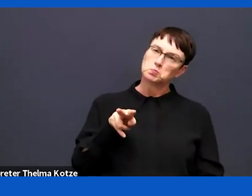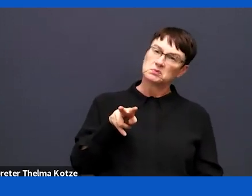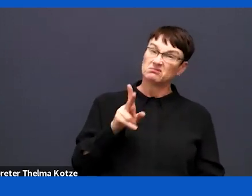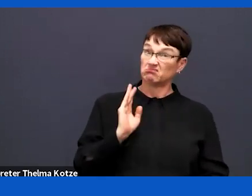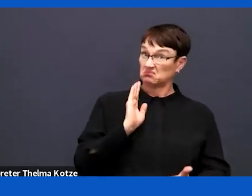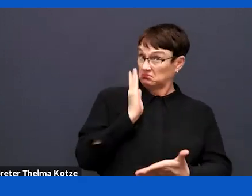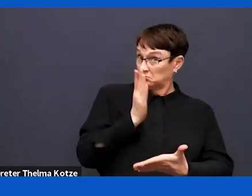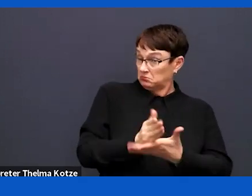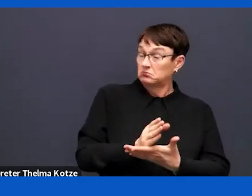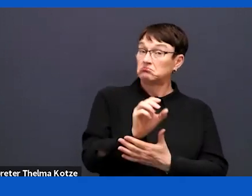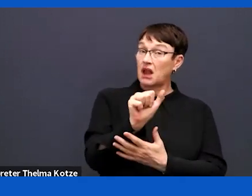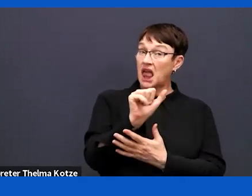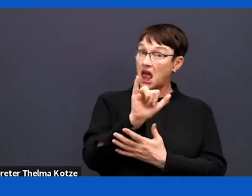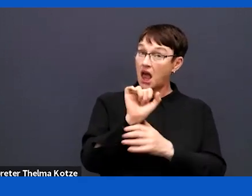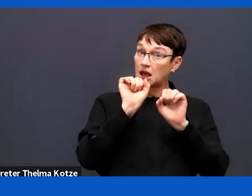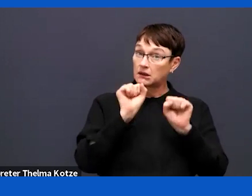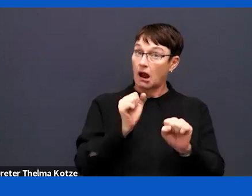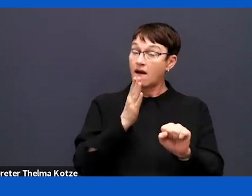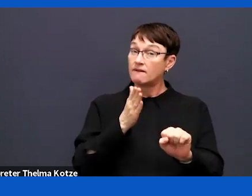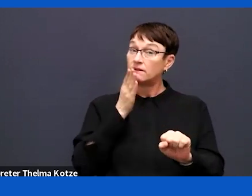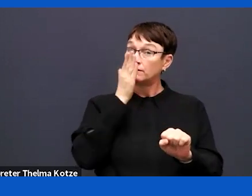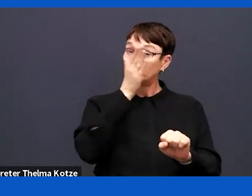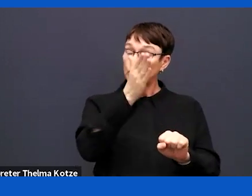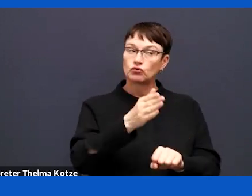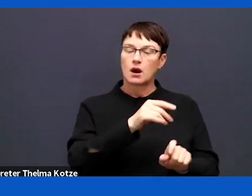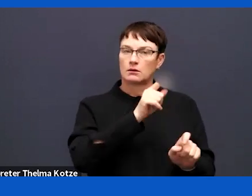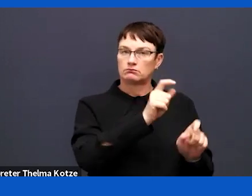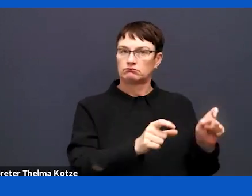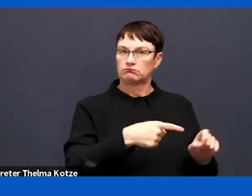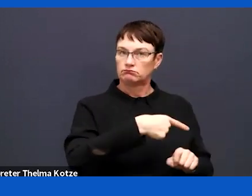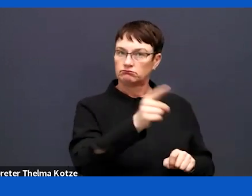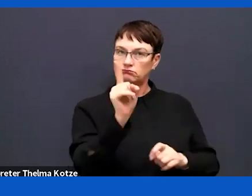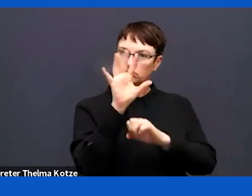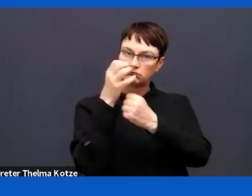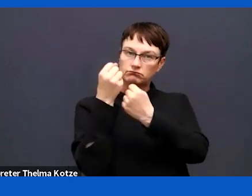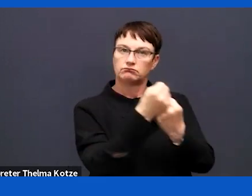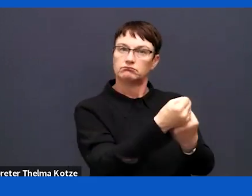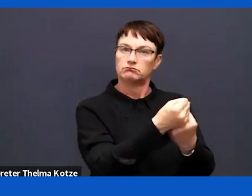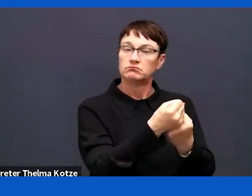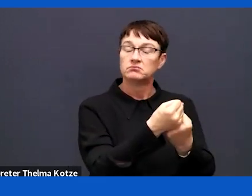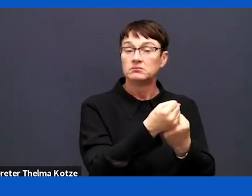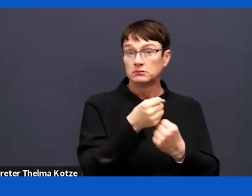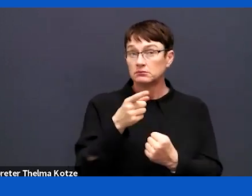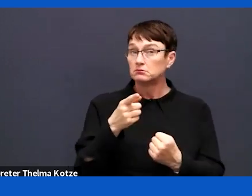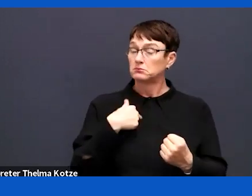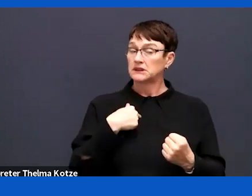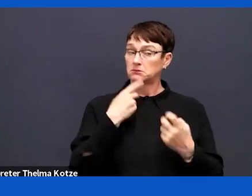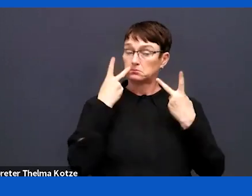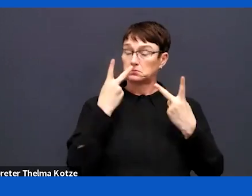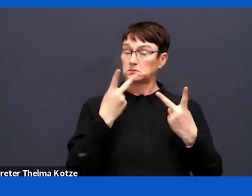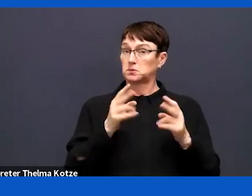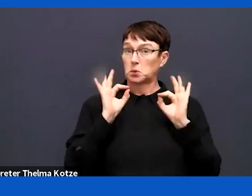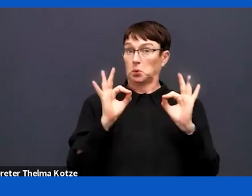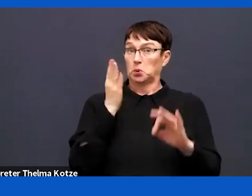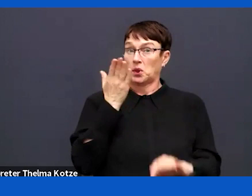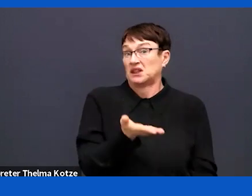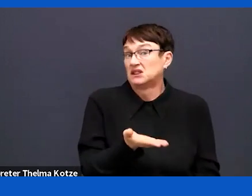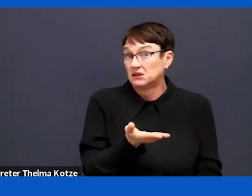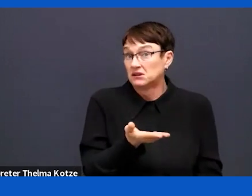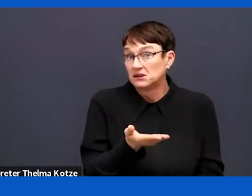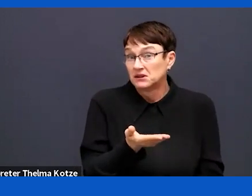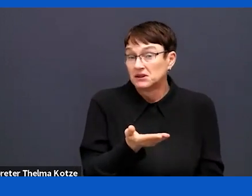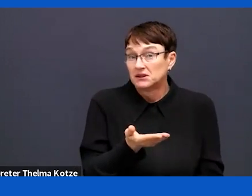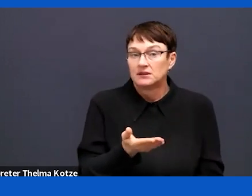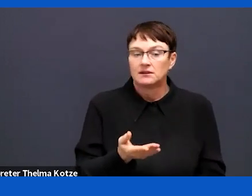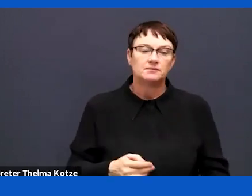very, very helpful. So I'm also looking forward to that. So Wilco, what would I mean?